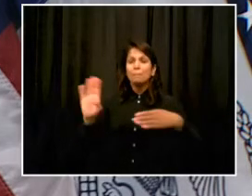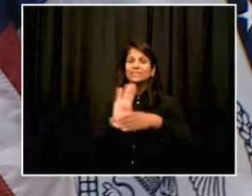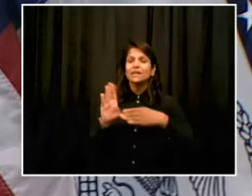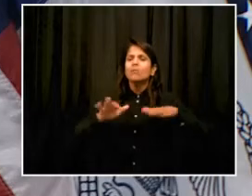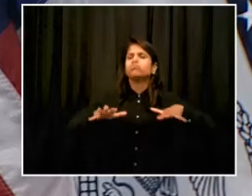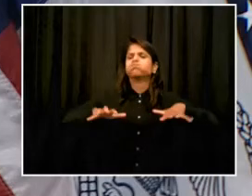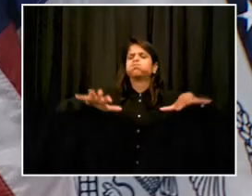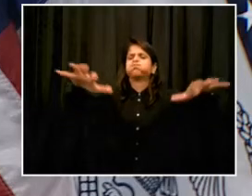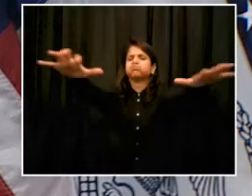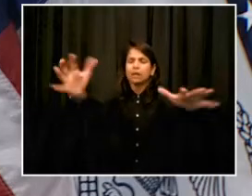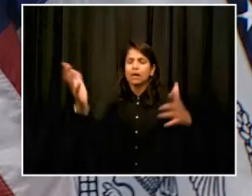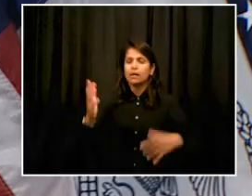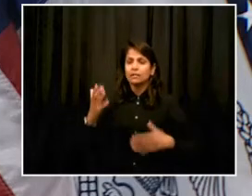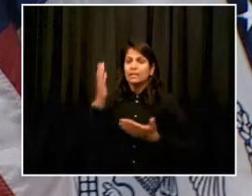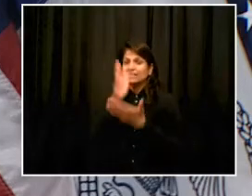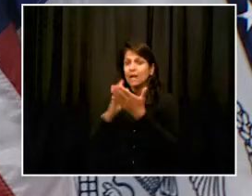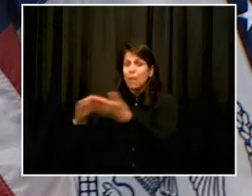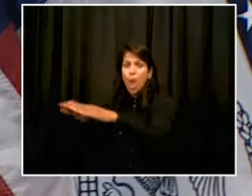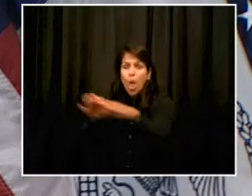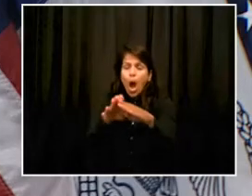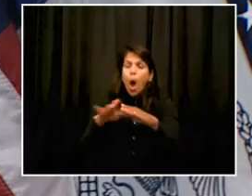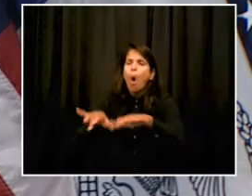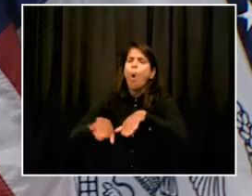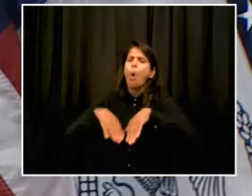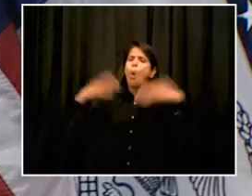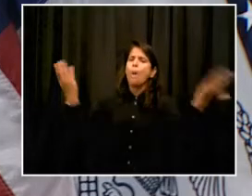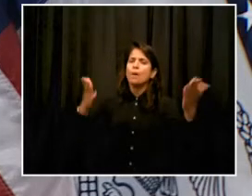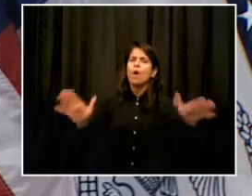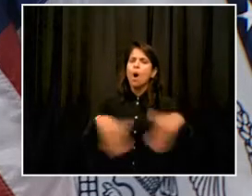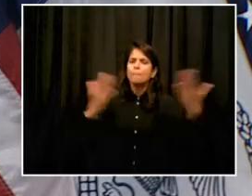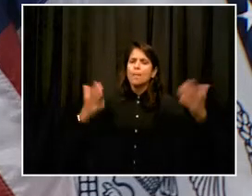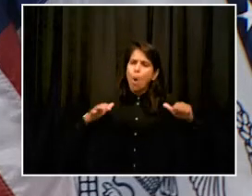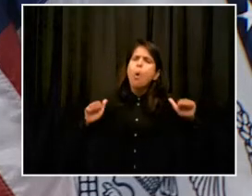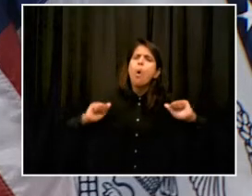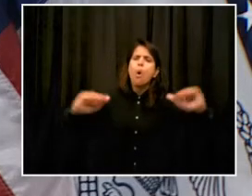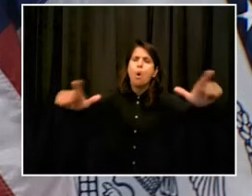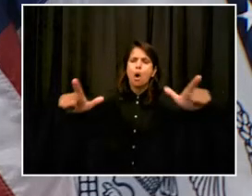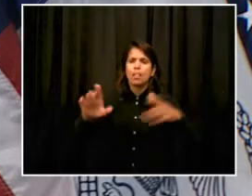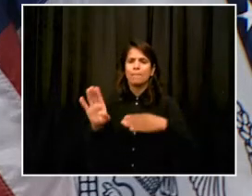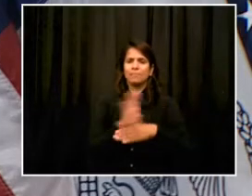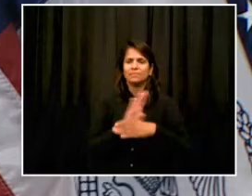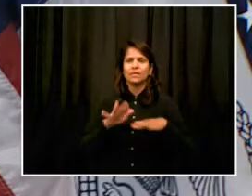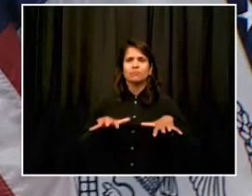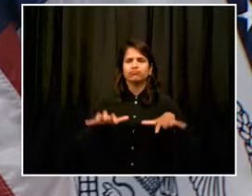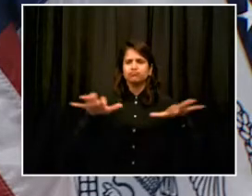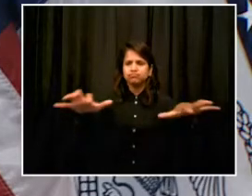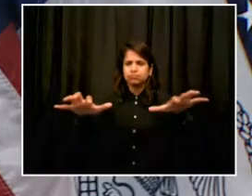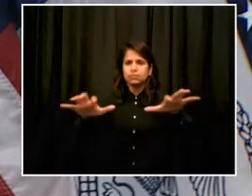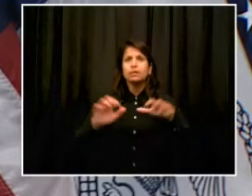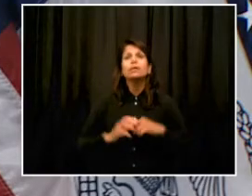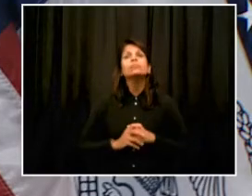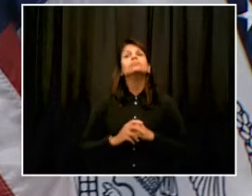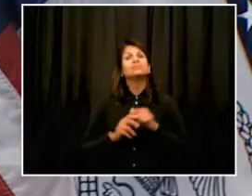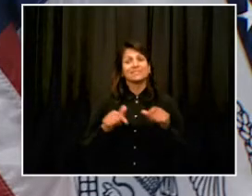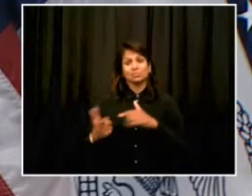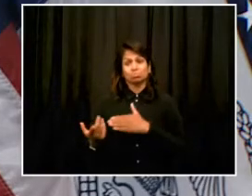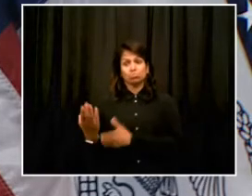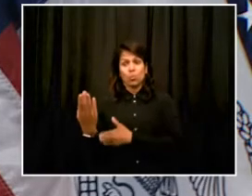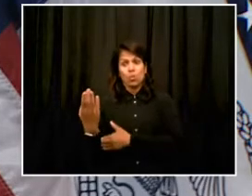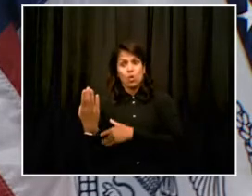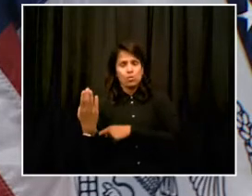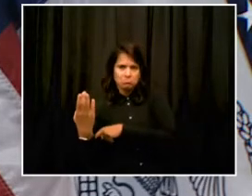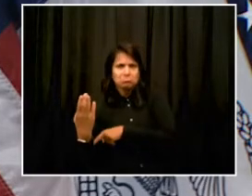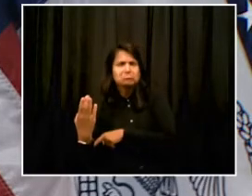some frustration that they're still closed. And he mentioned that they've actually spent a ton of money on this air filtration system that